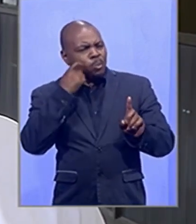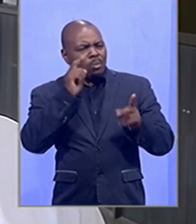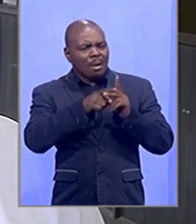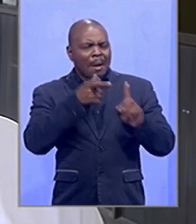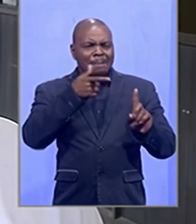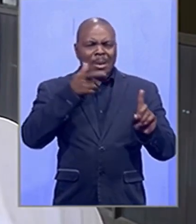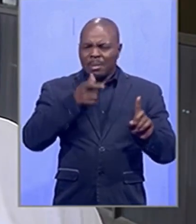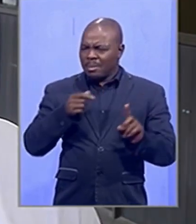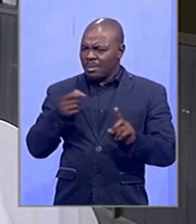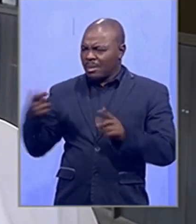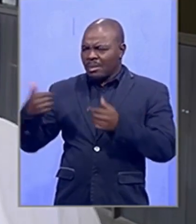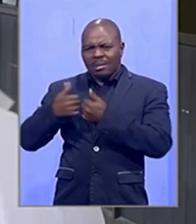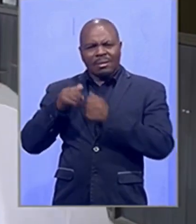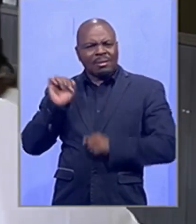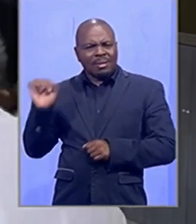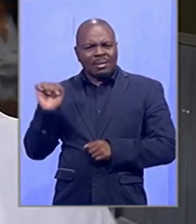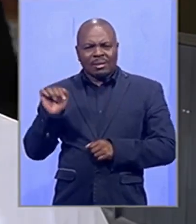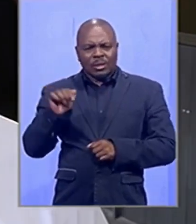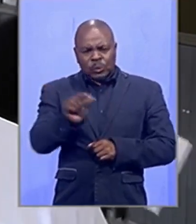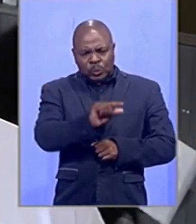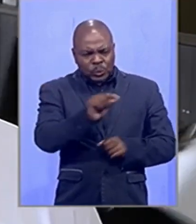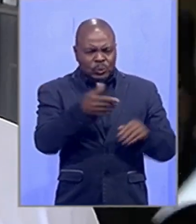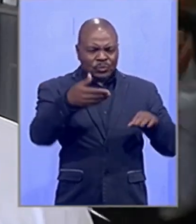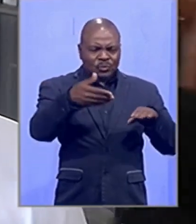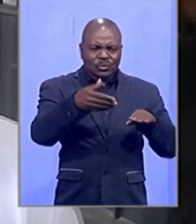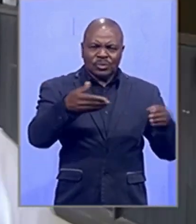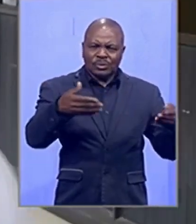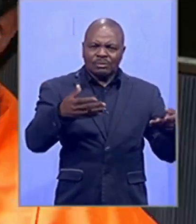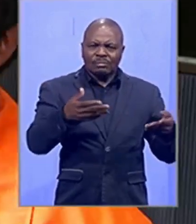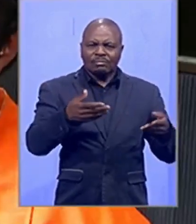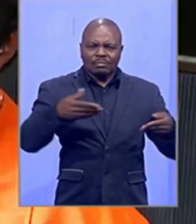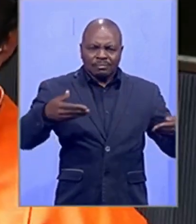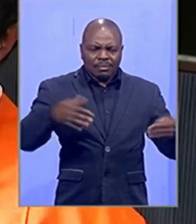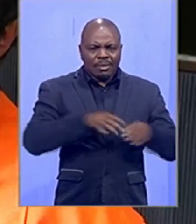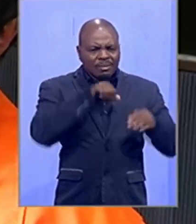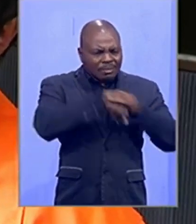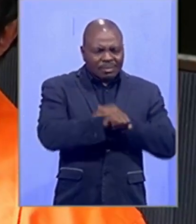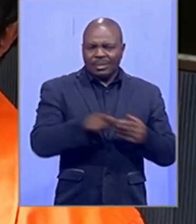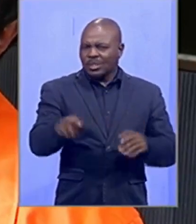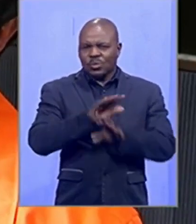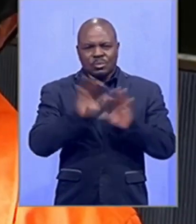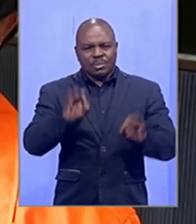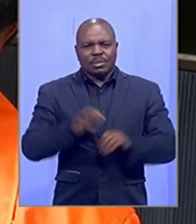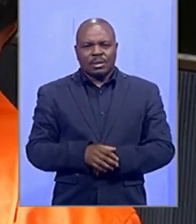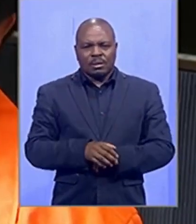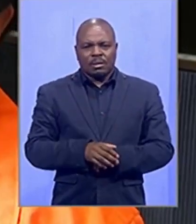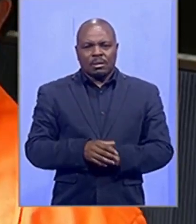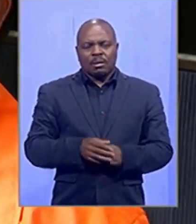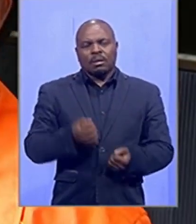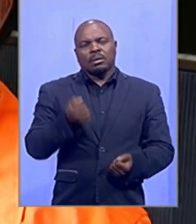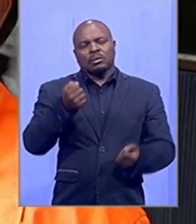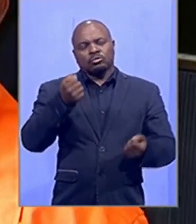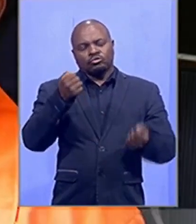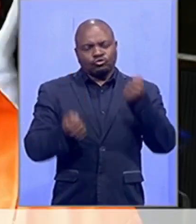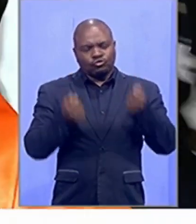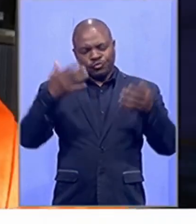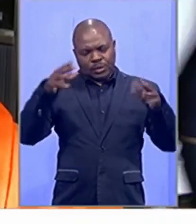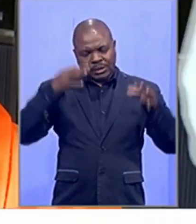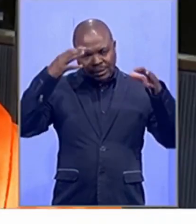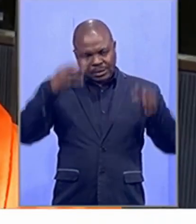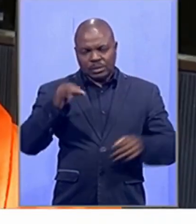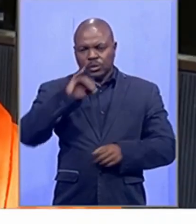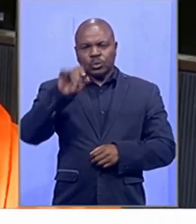ne a tsamaela le go belega a selo se e leng gore se sentle e le ruri. After the judgment was passed in July, we